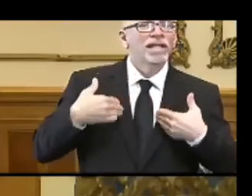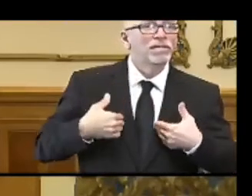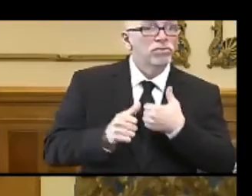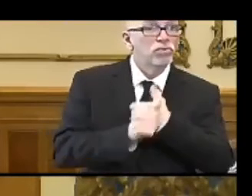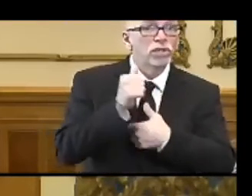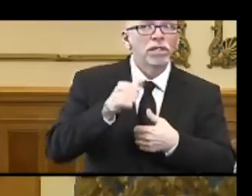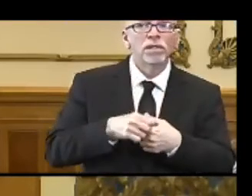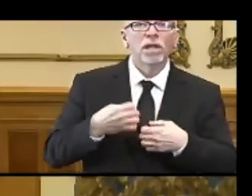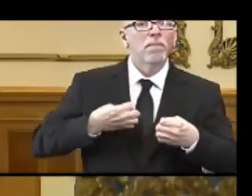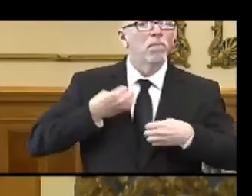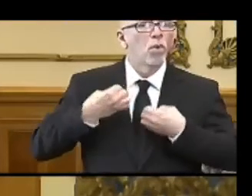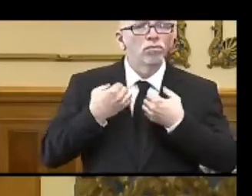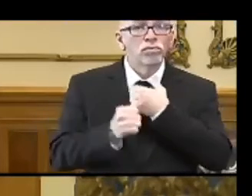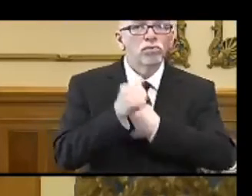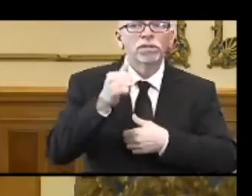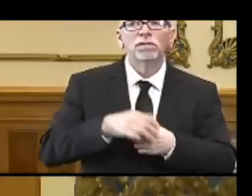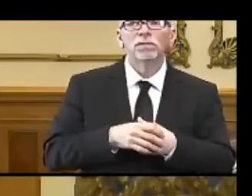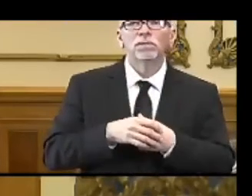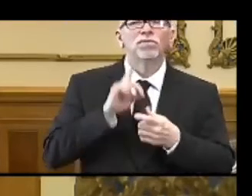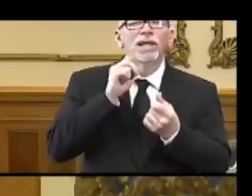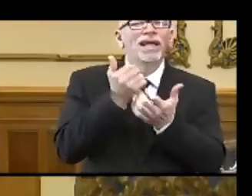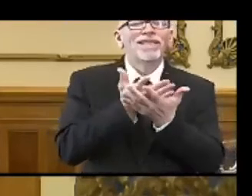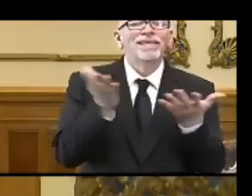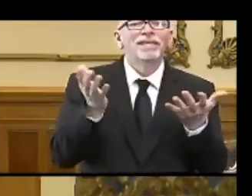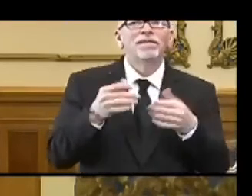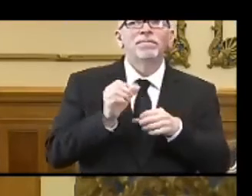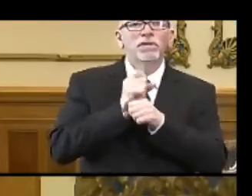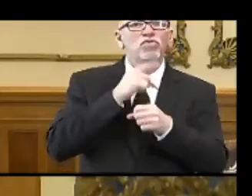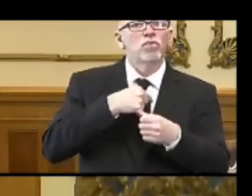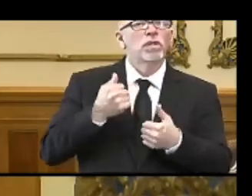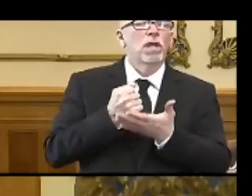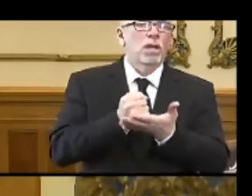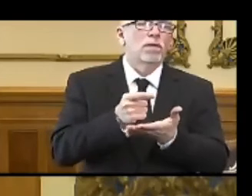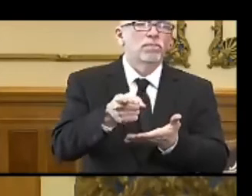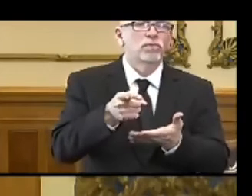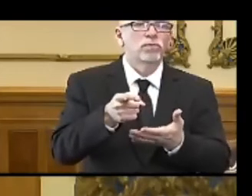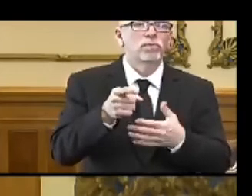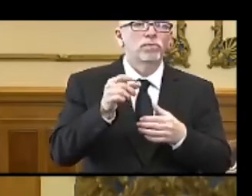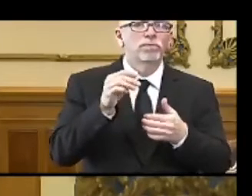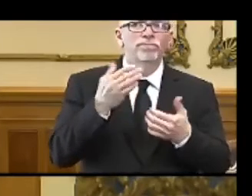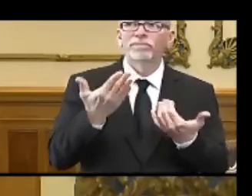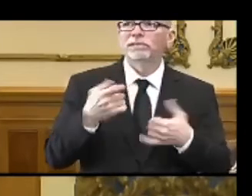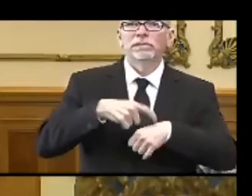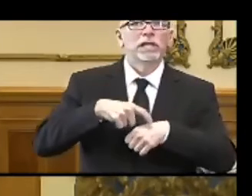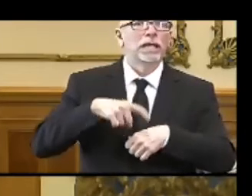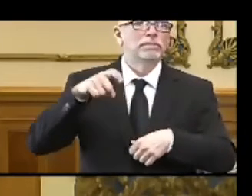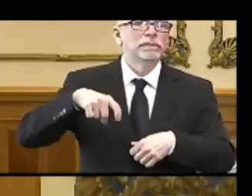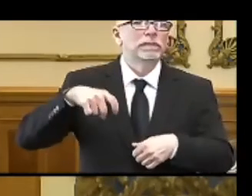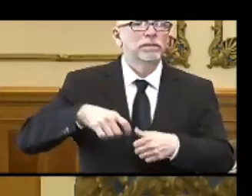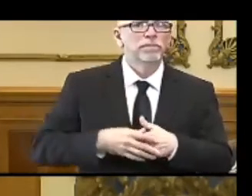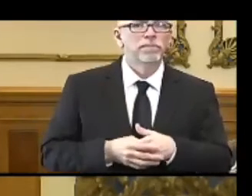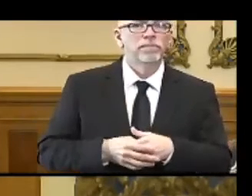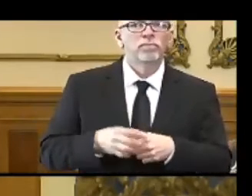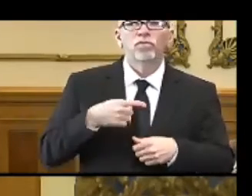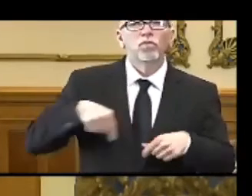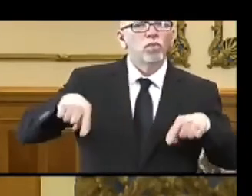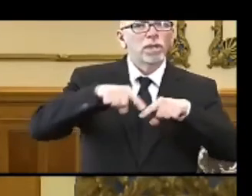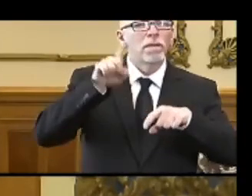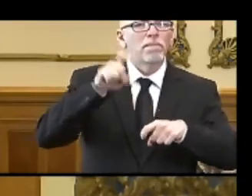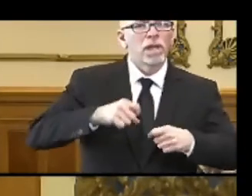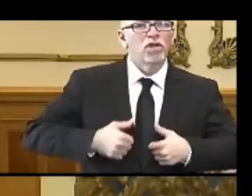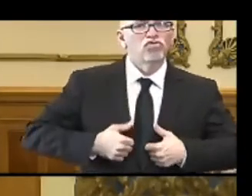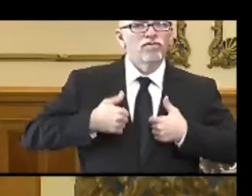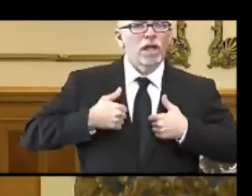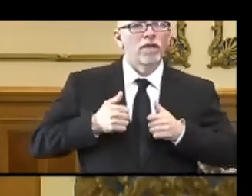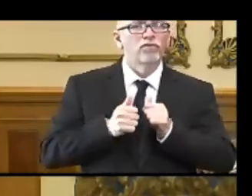danger, emotional danger, and others, to make sure that we can help you at your greatest time of need. We all need to survive this